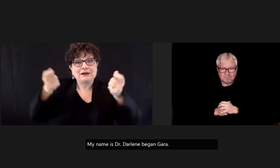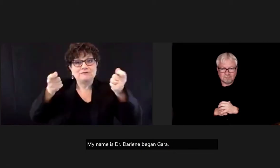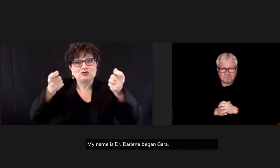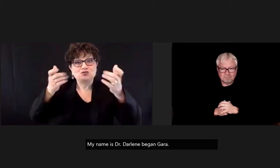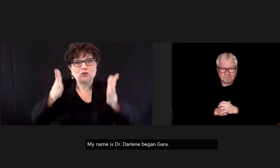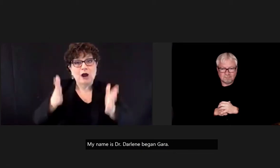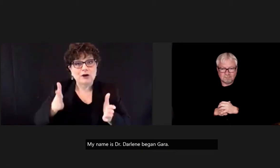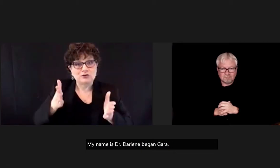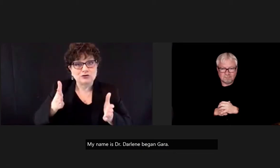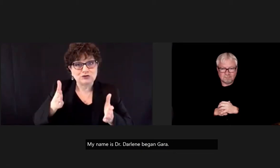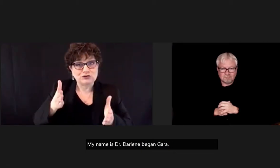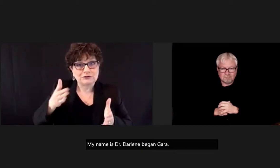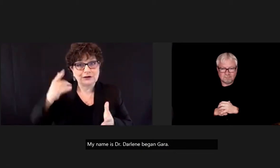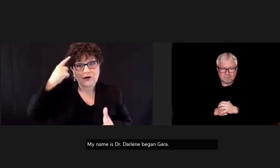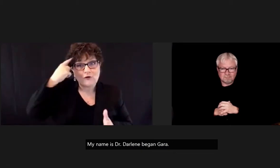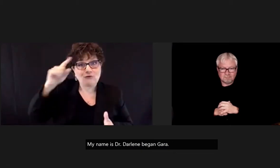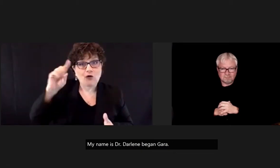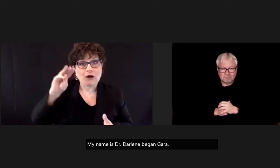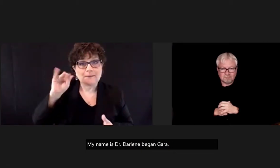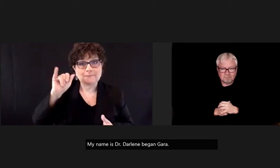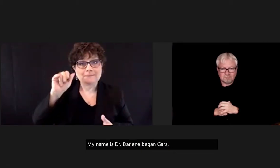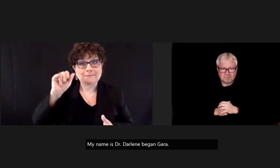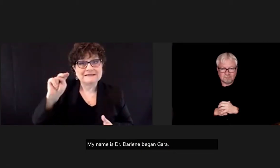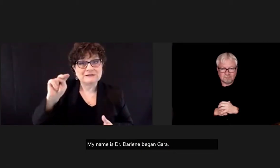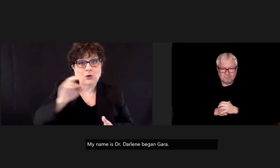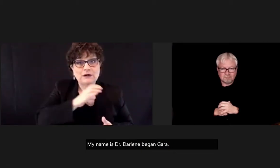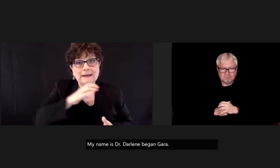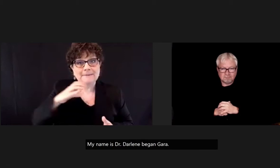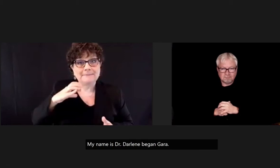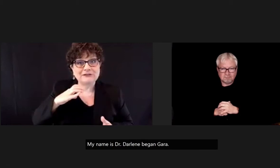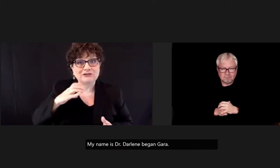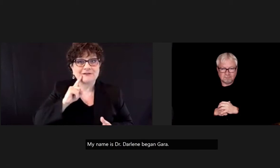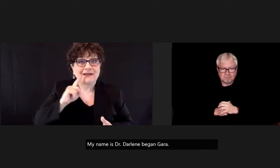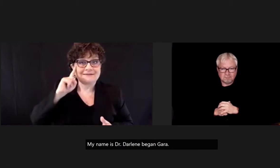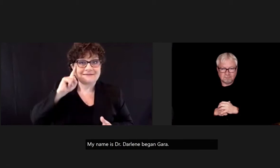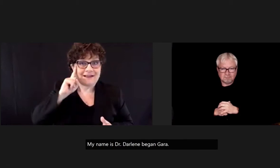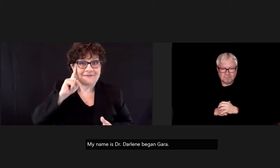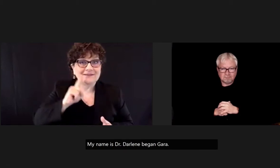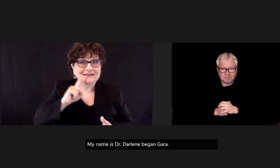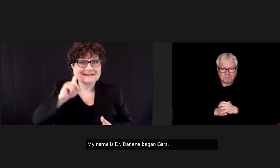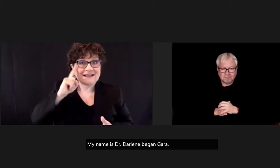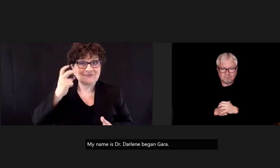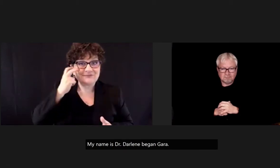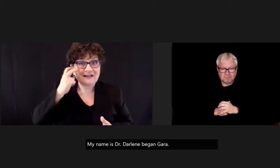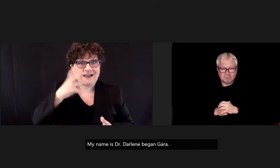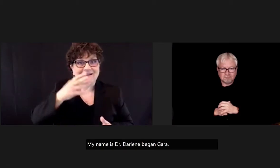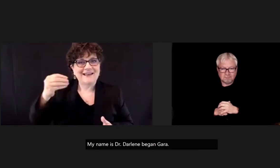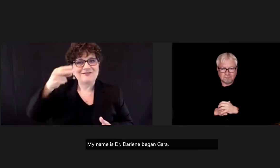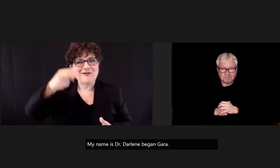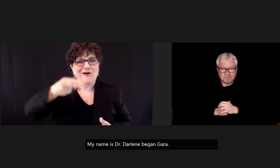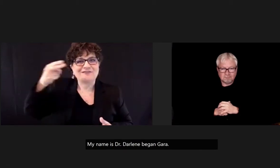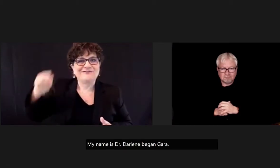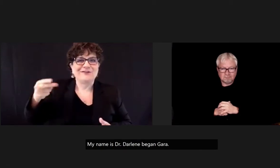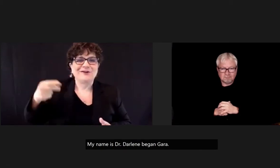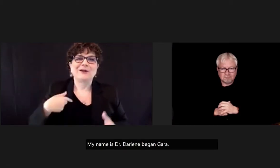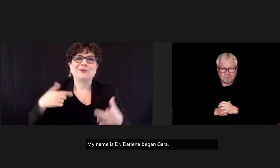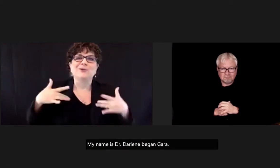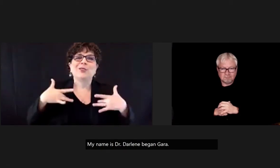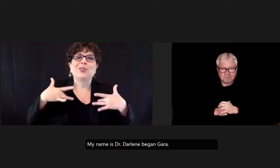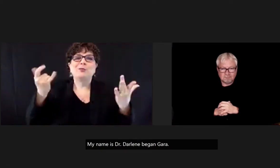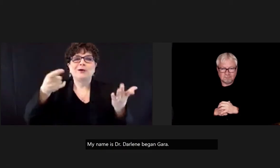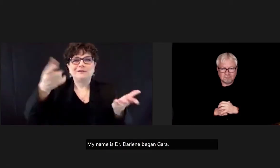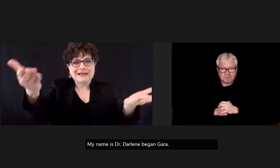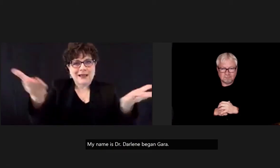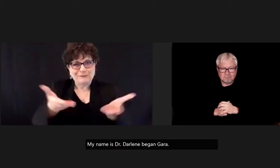This is how you sign my name in ASL, and I am the Executive Director for the Minnesota Commission for Deaf, DeafBlind,